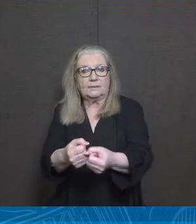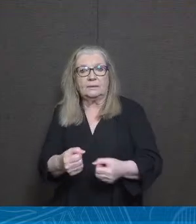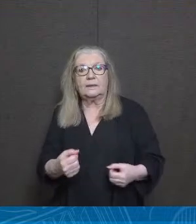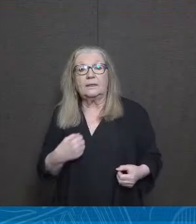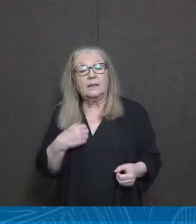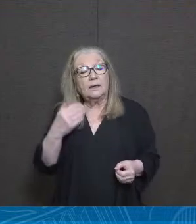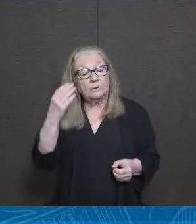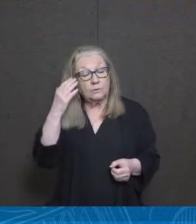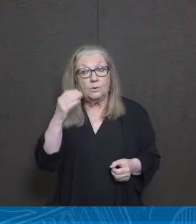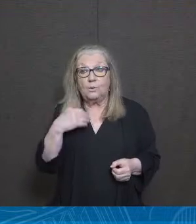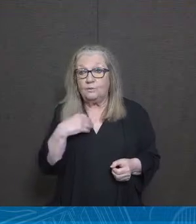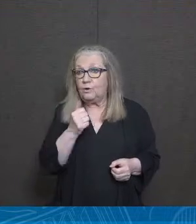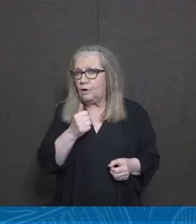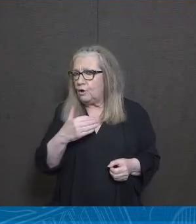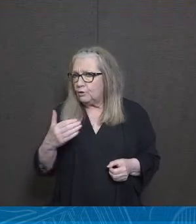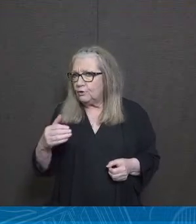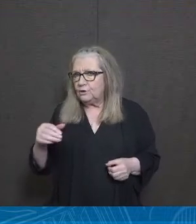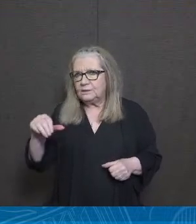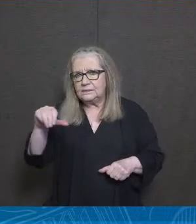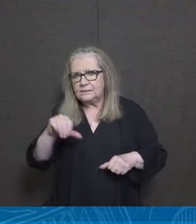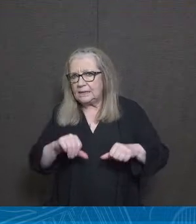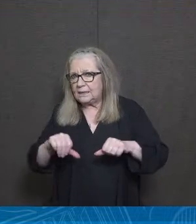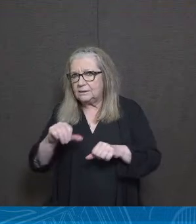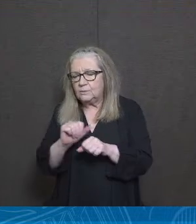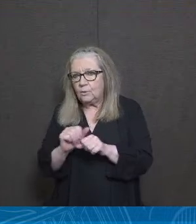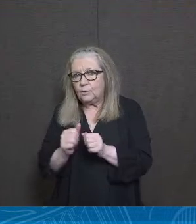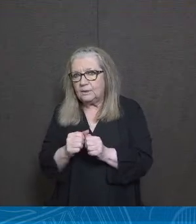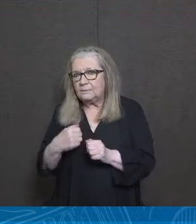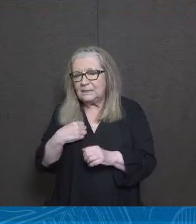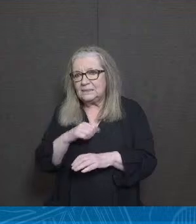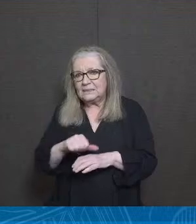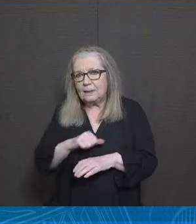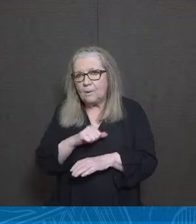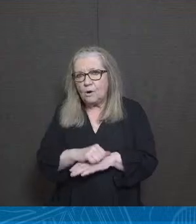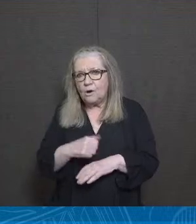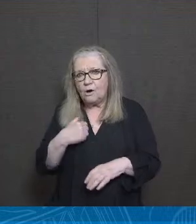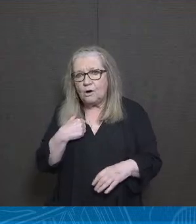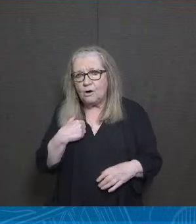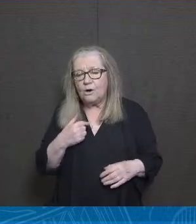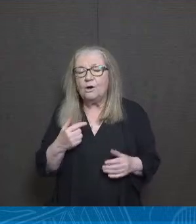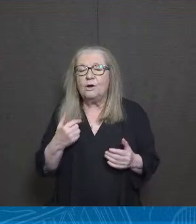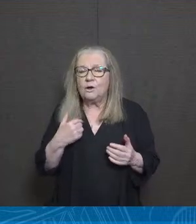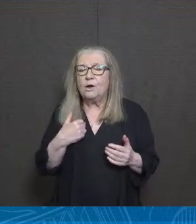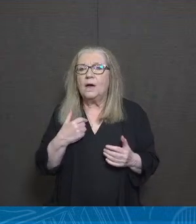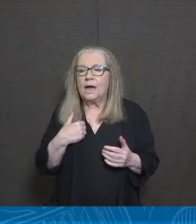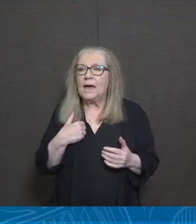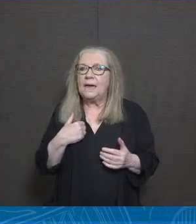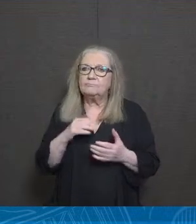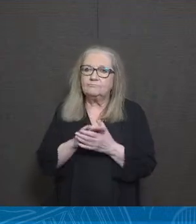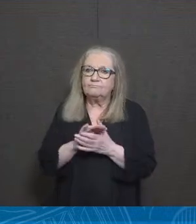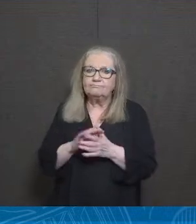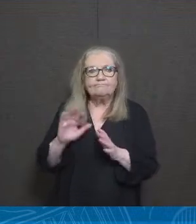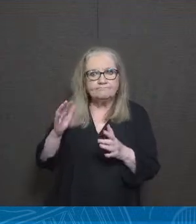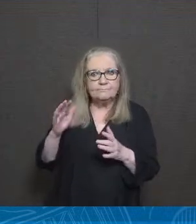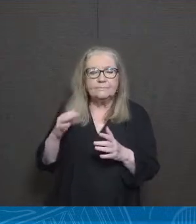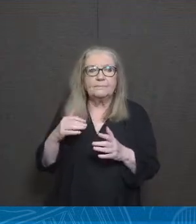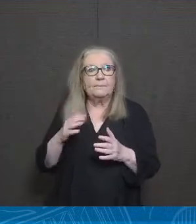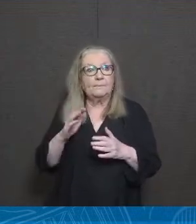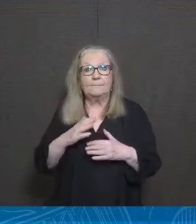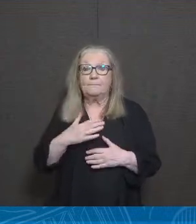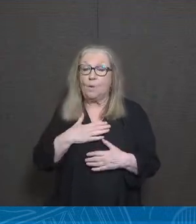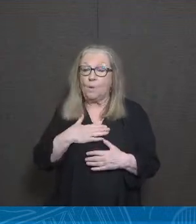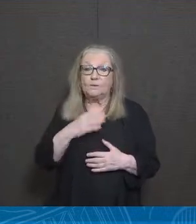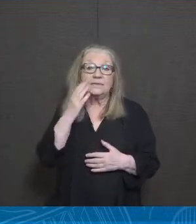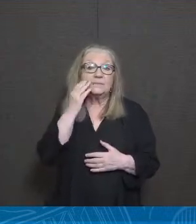lot of scientists that work with me at the Observatory of Singapore, but yeah, I'm phrasing it and framing it from my own